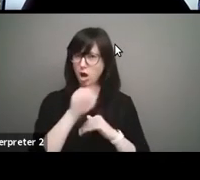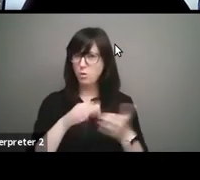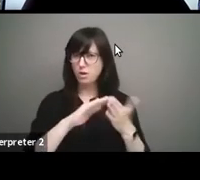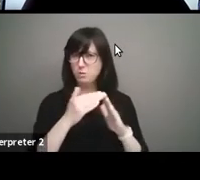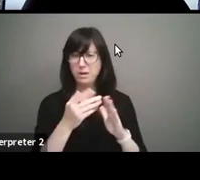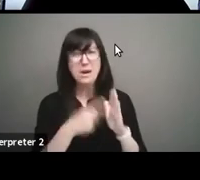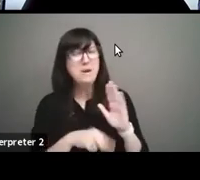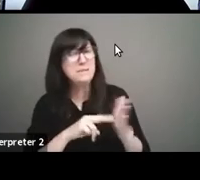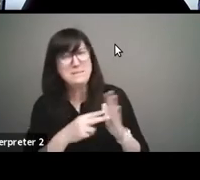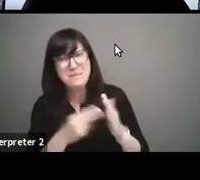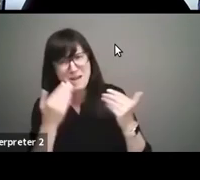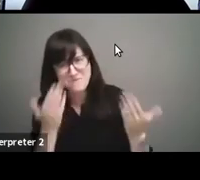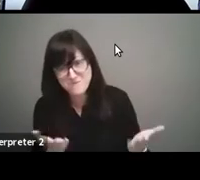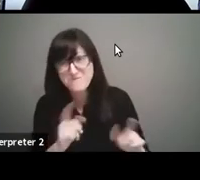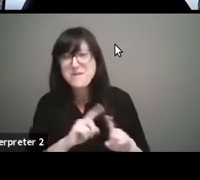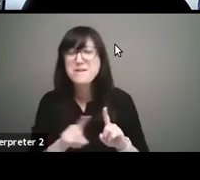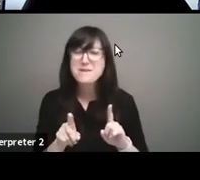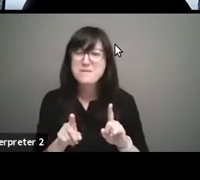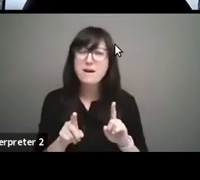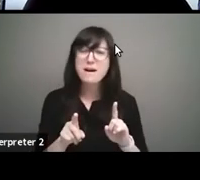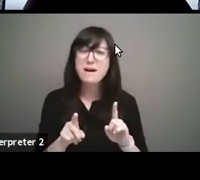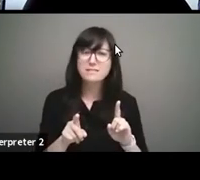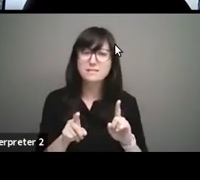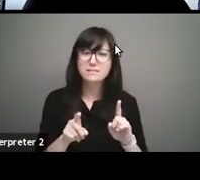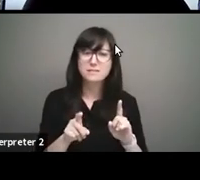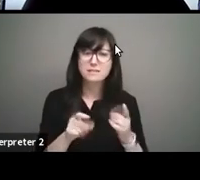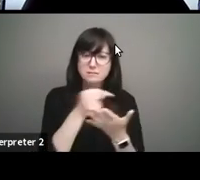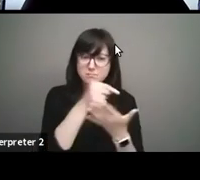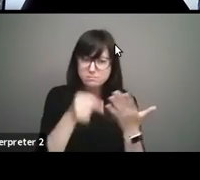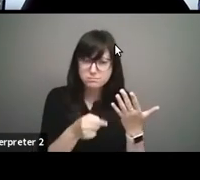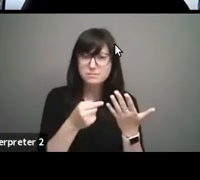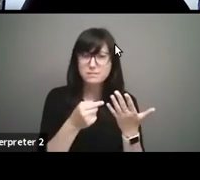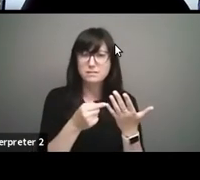Like these initiatives need to be